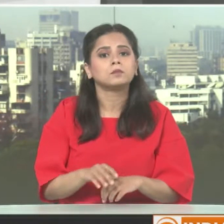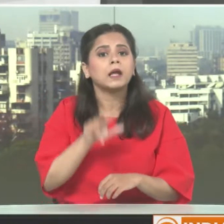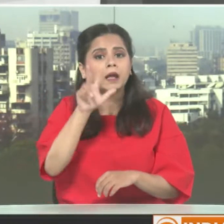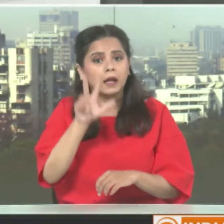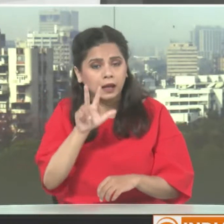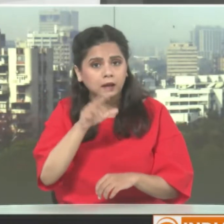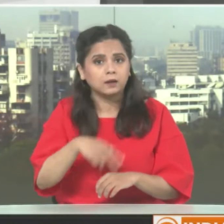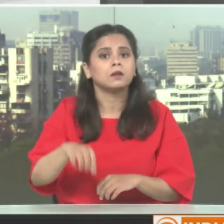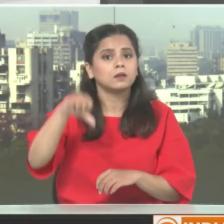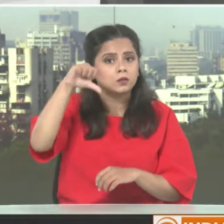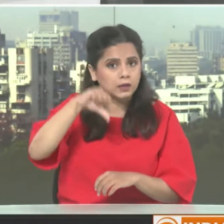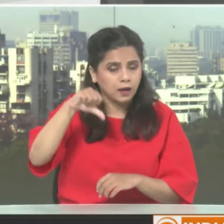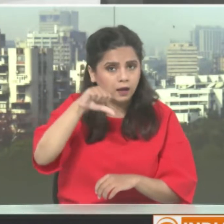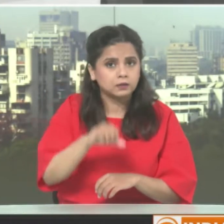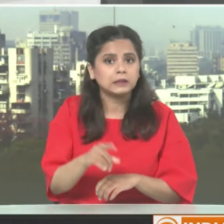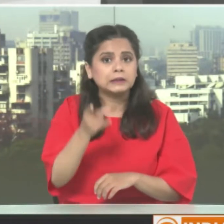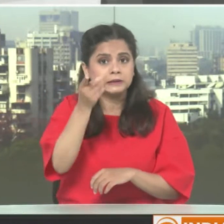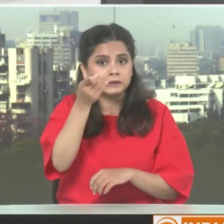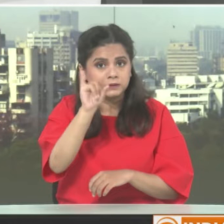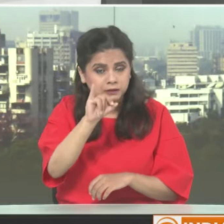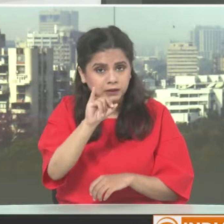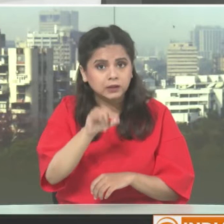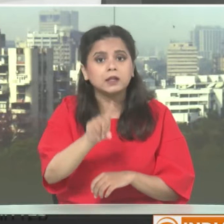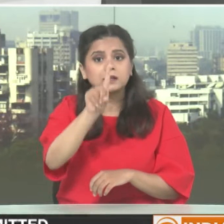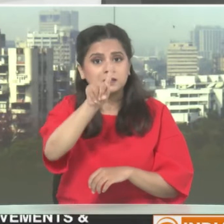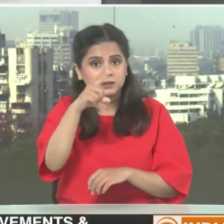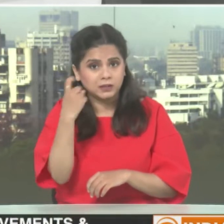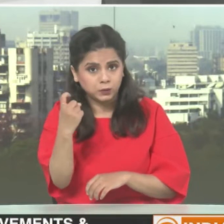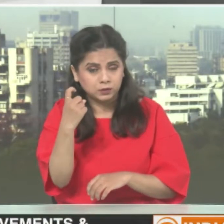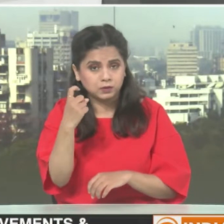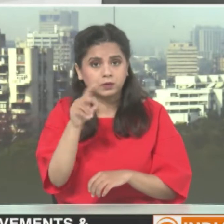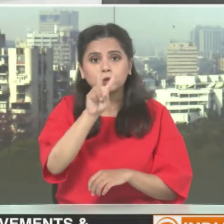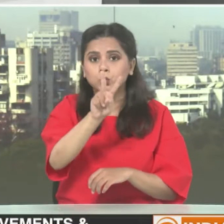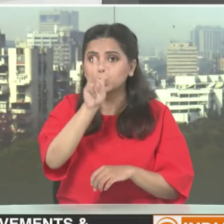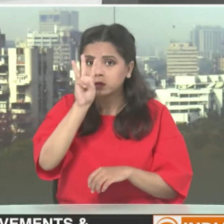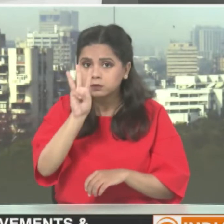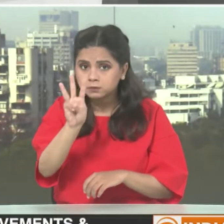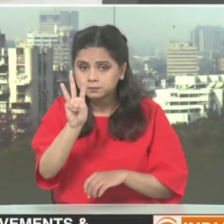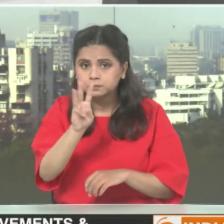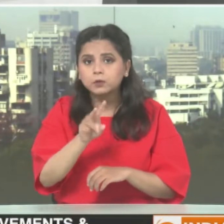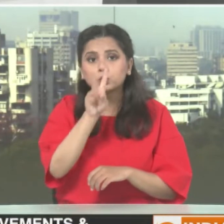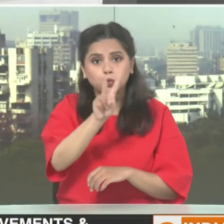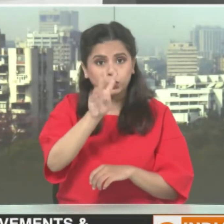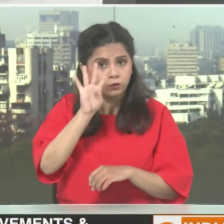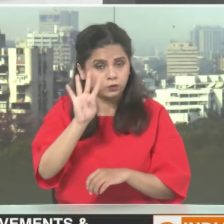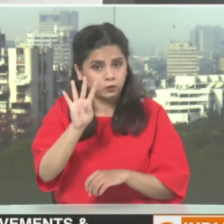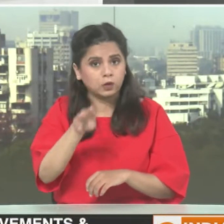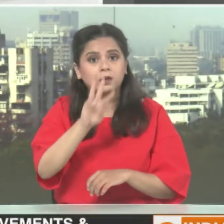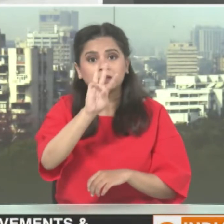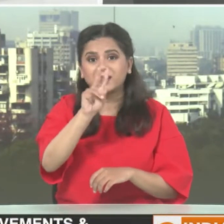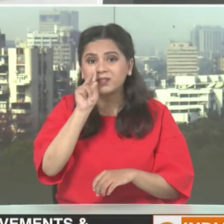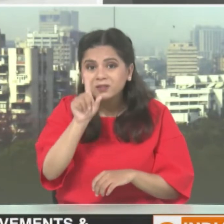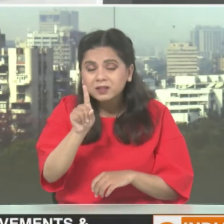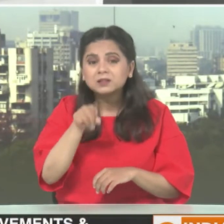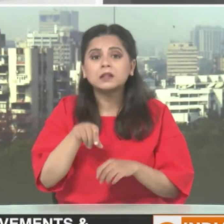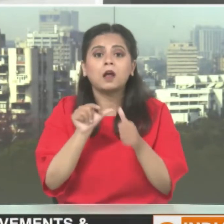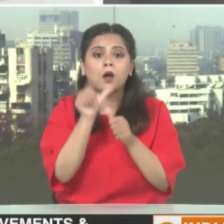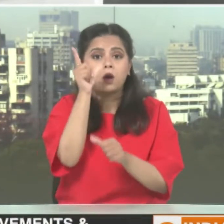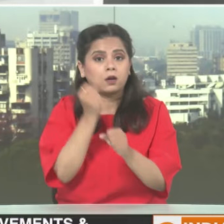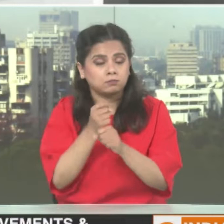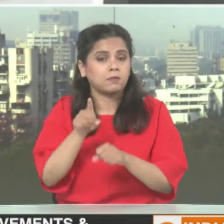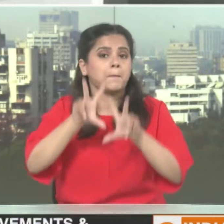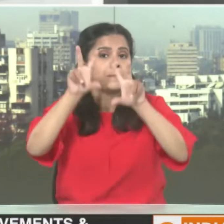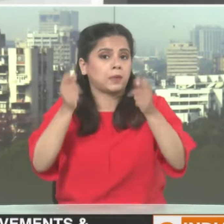9th, 16th, 17th, 23rd, 24th and 31st of